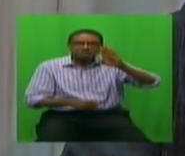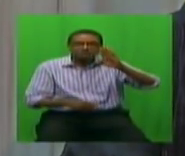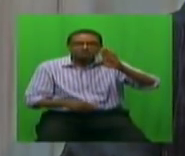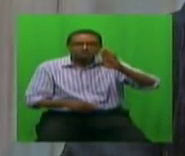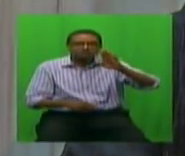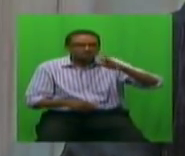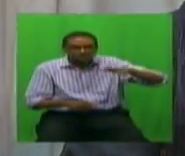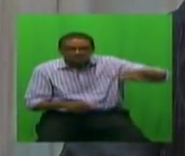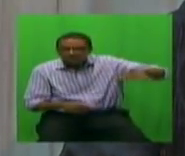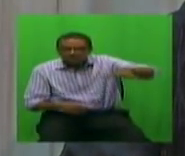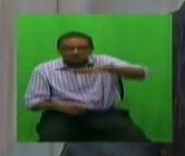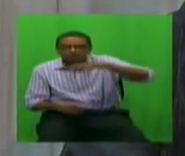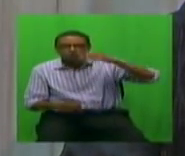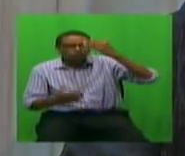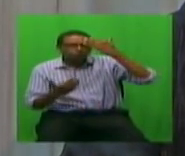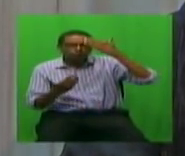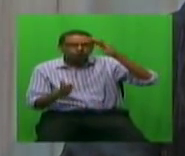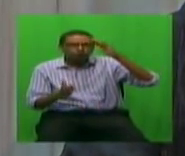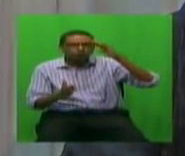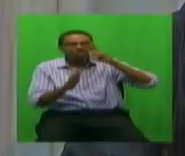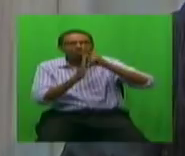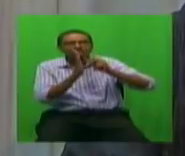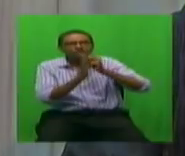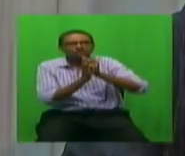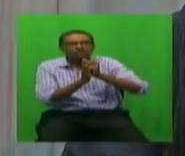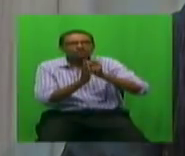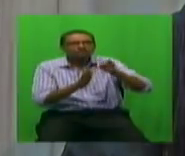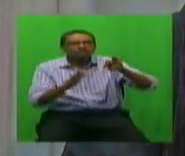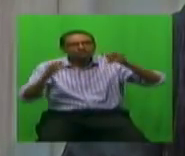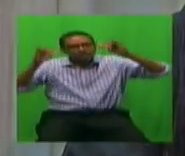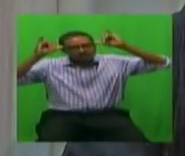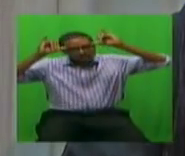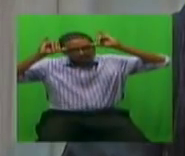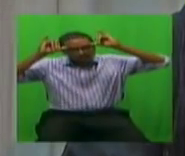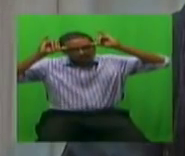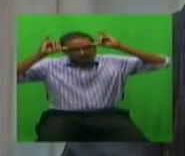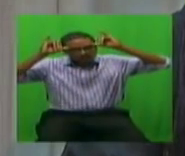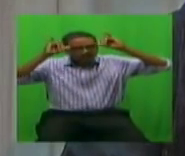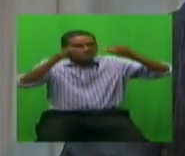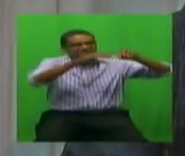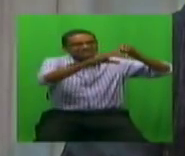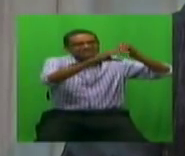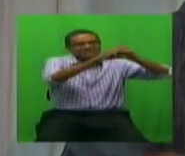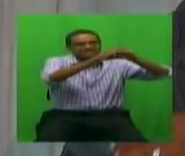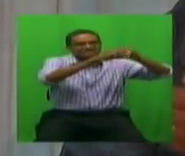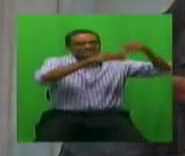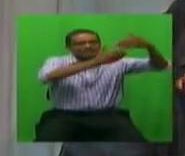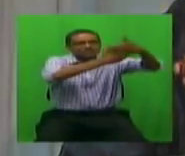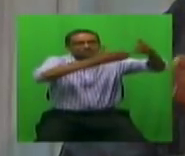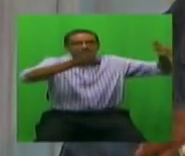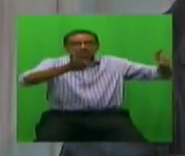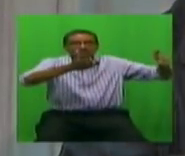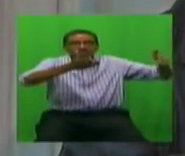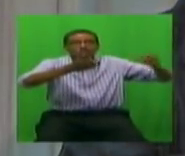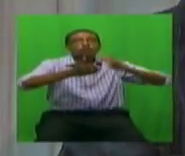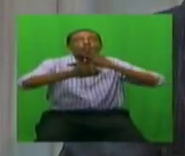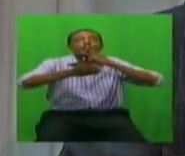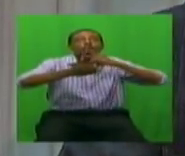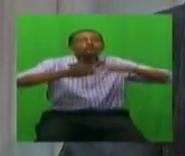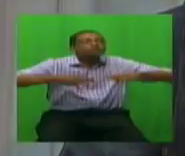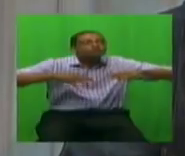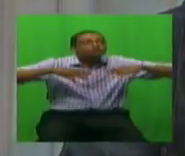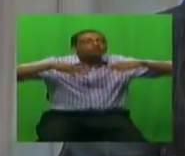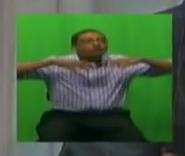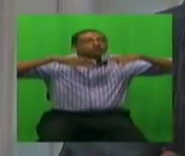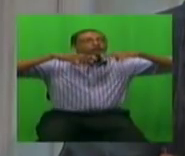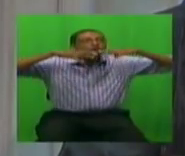known. It was a video of cattle in pens and the water had gotten up almost up to the nostrils.